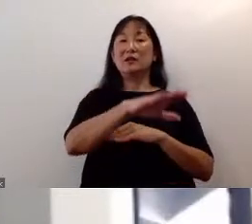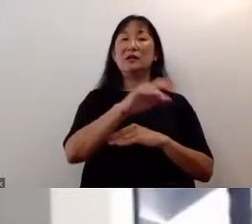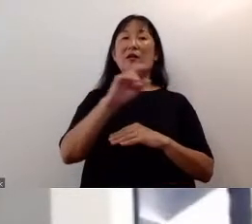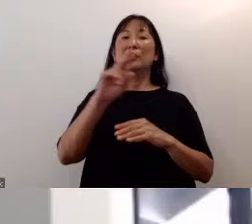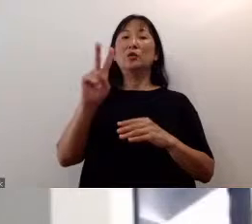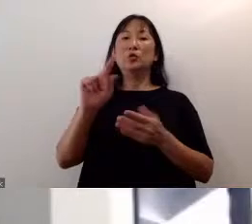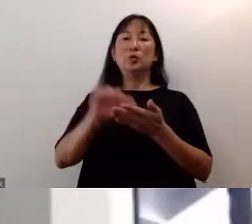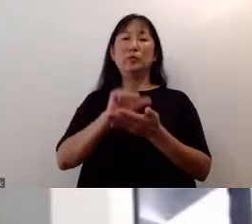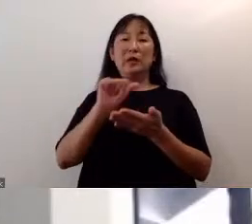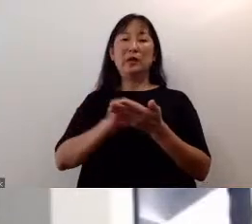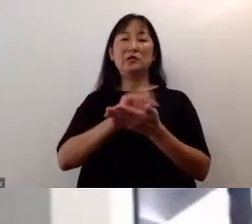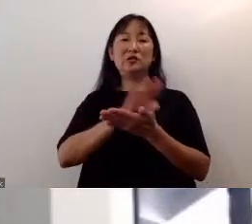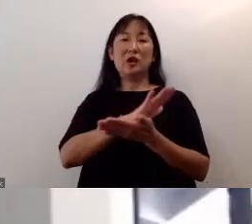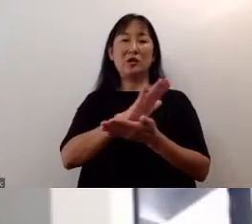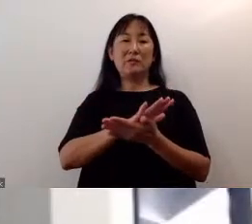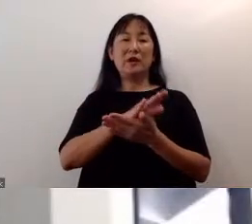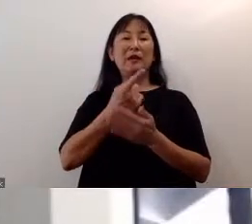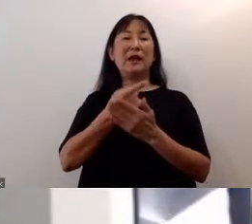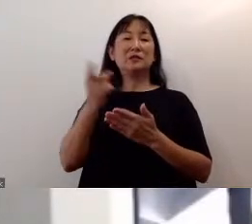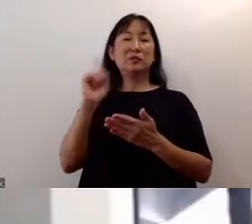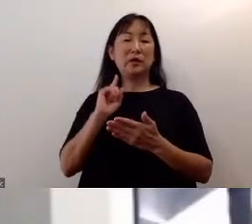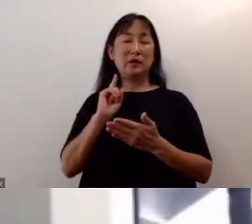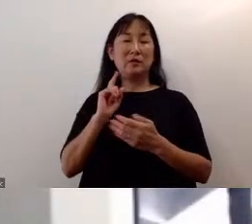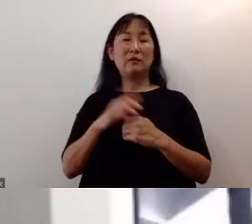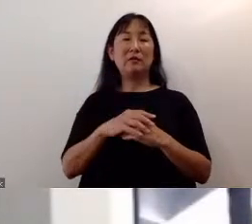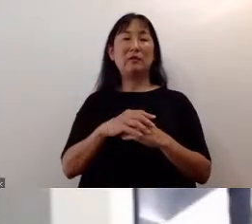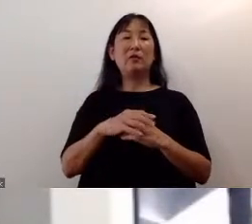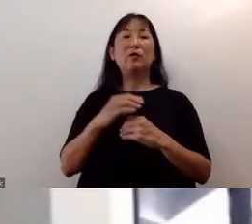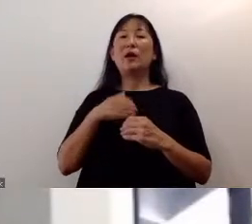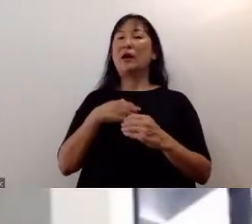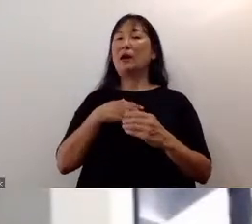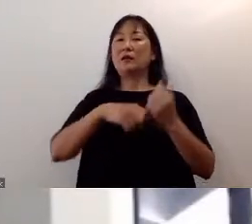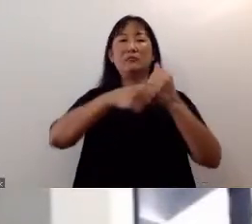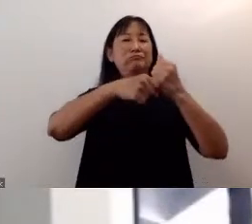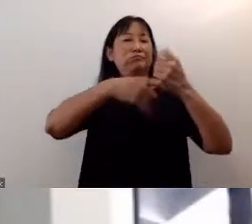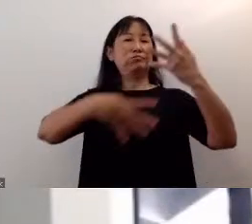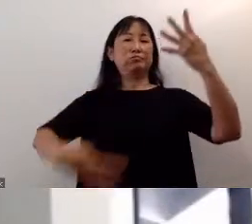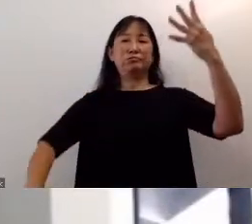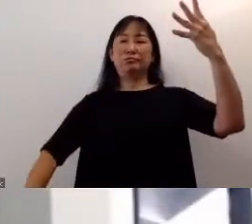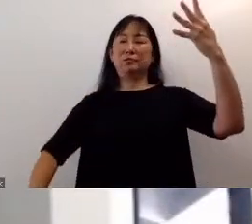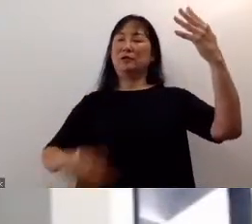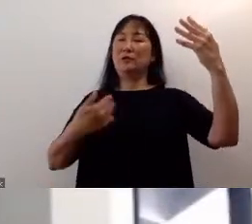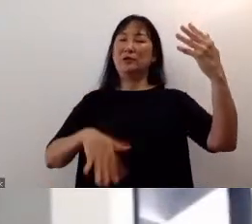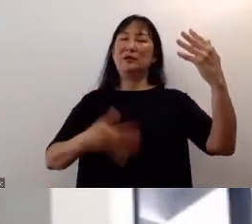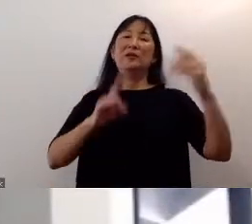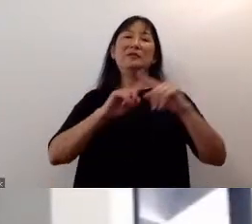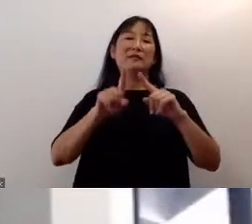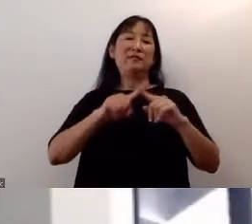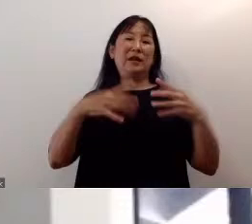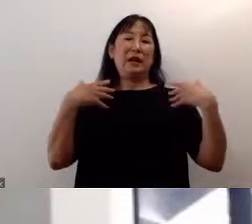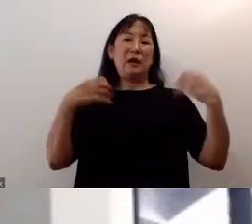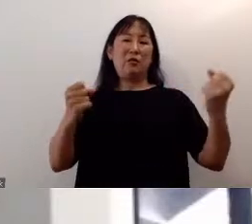week. And on this document, we had a lengthy list of questions dealing with health and safety issues.